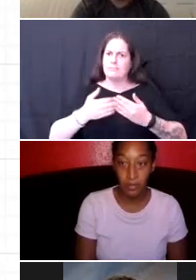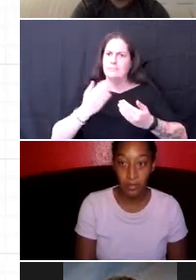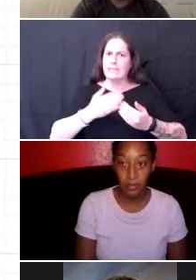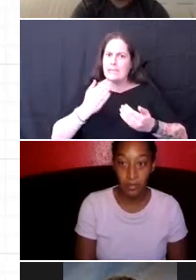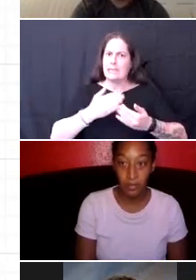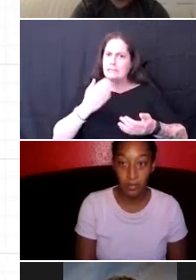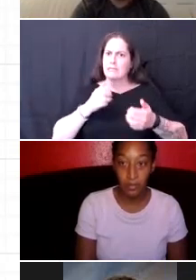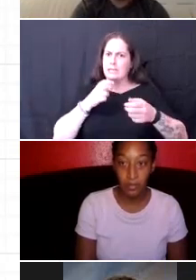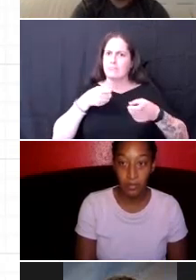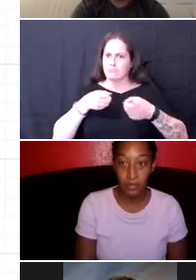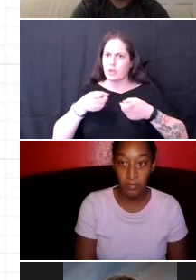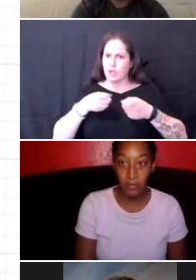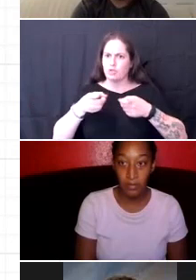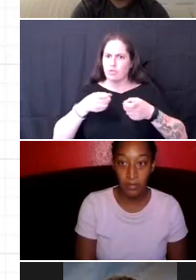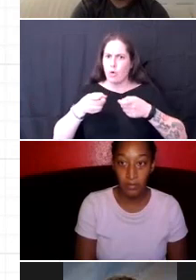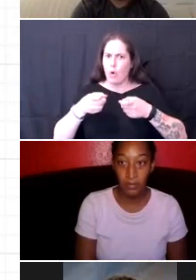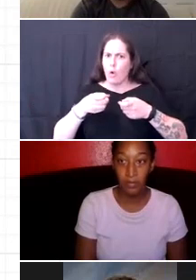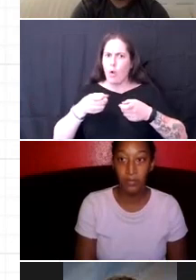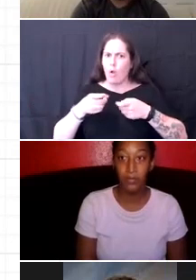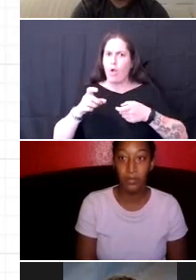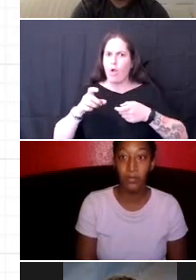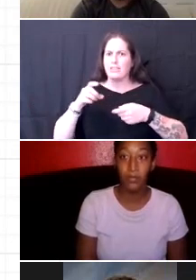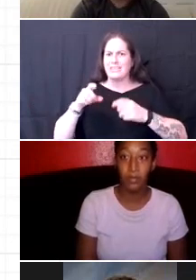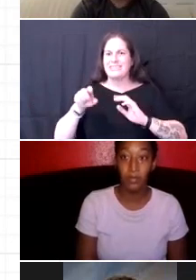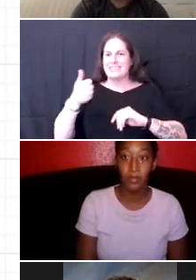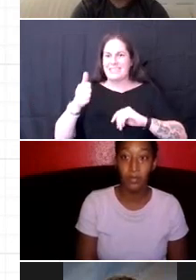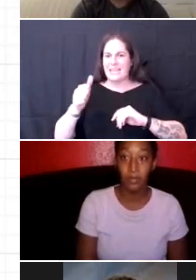And so you feel the Earth pulling on you.